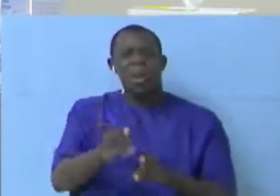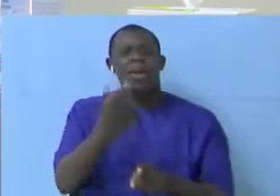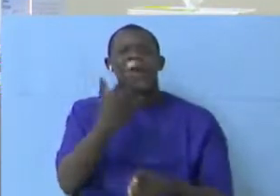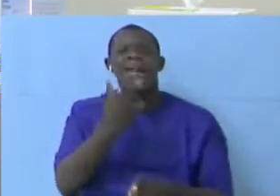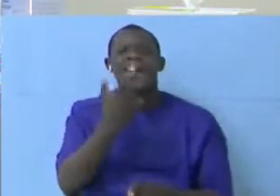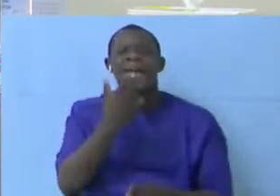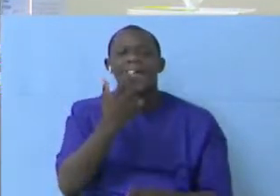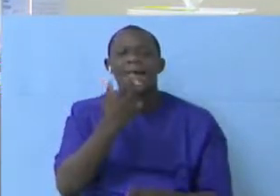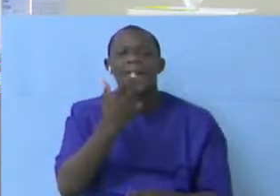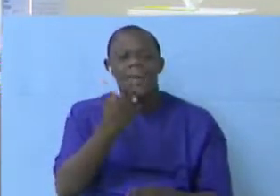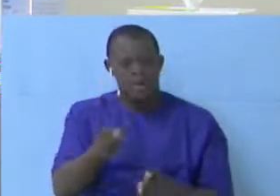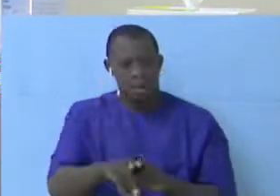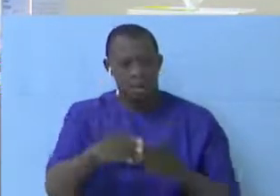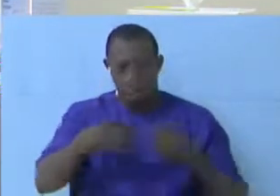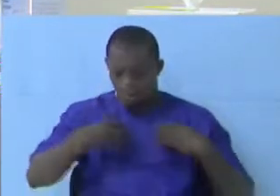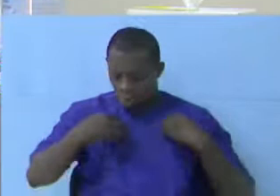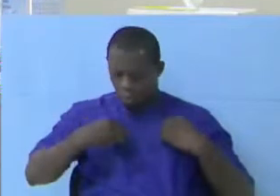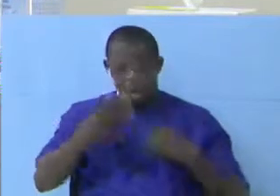Red.